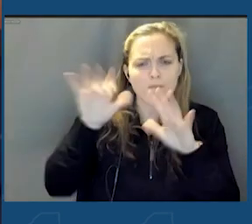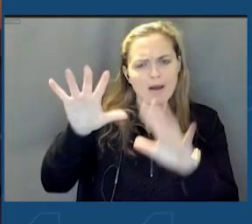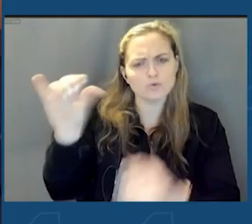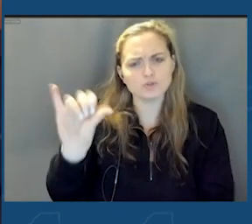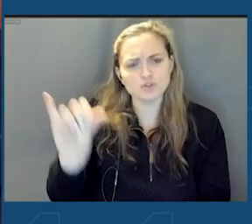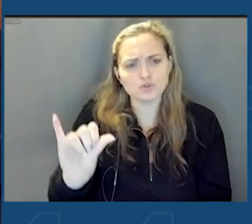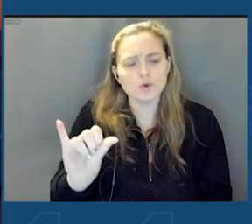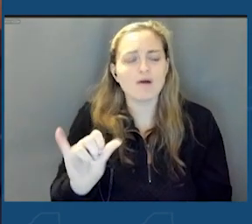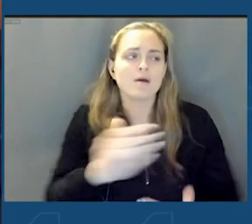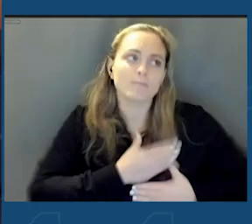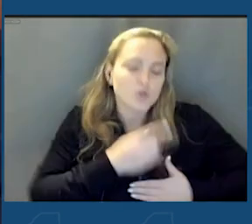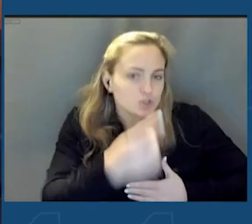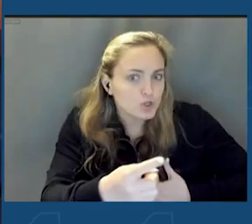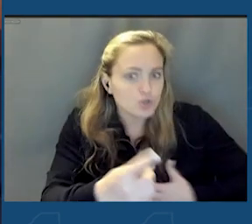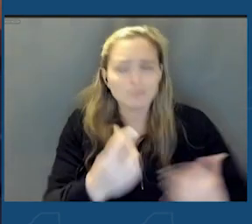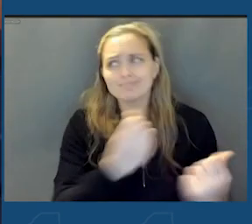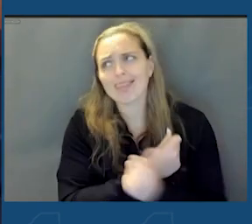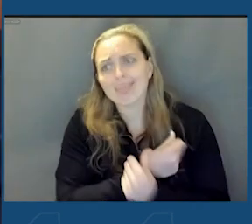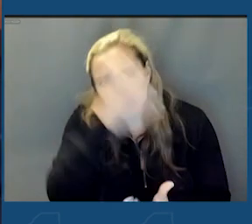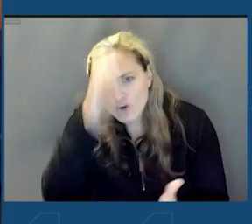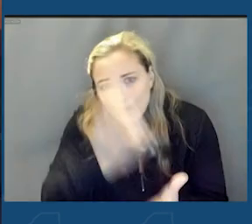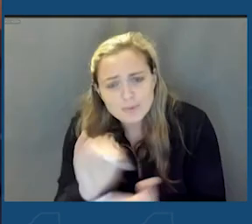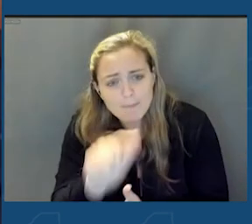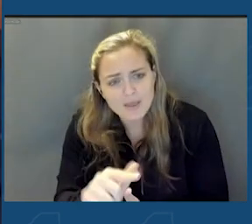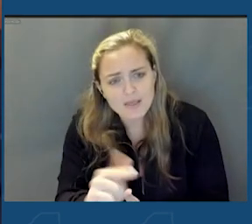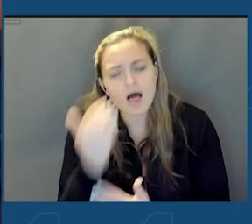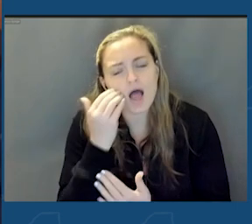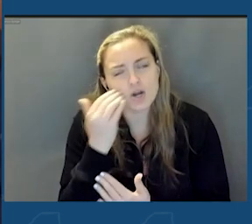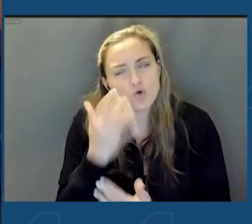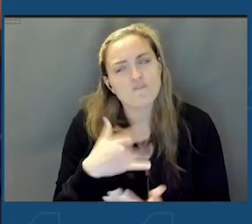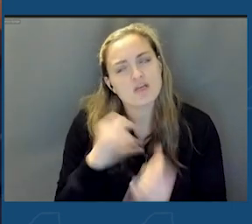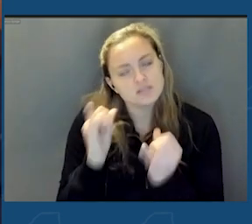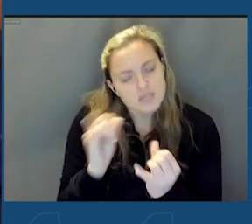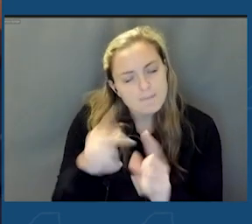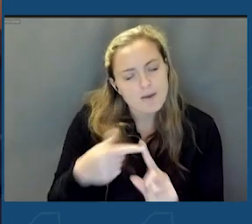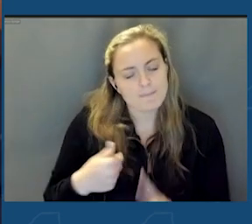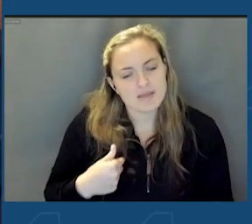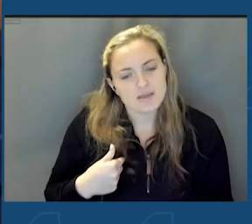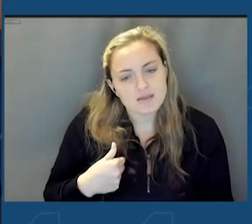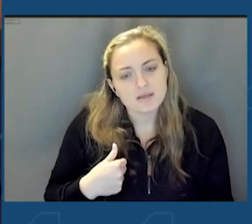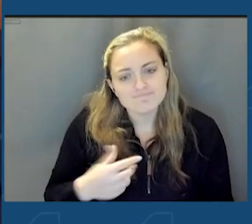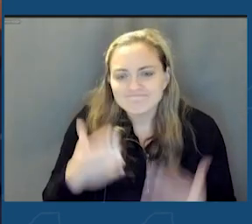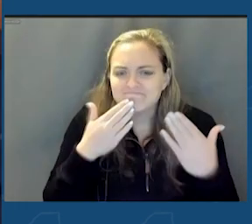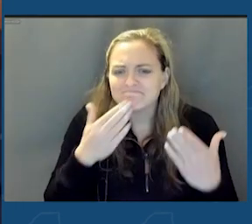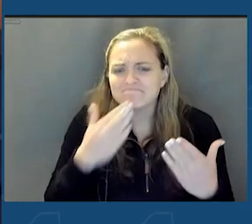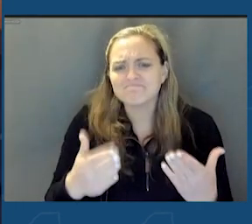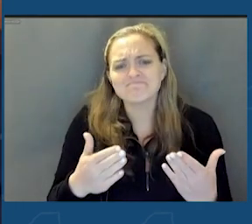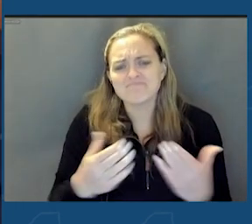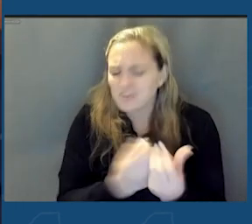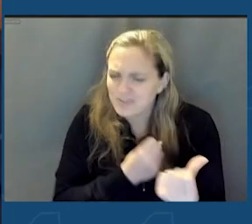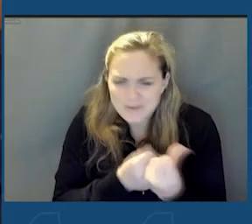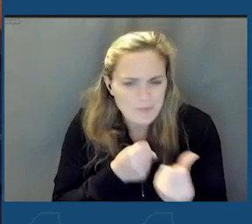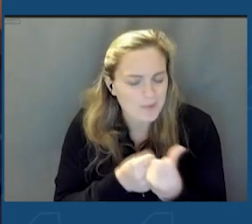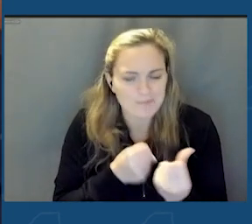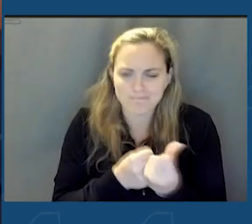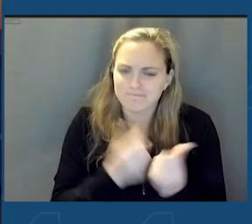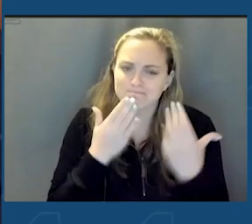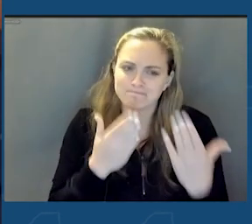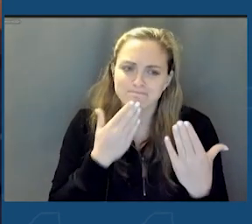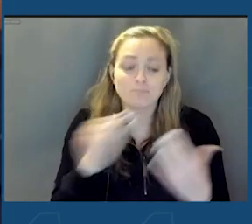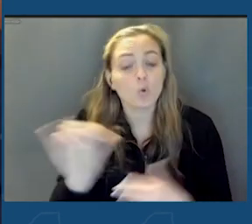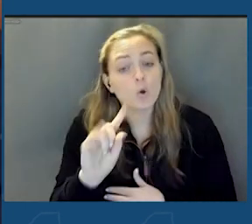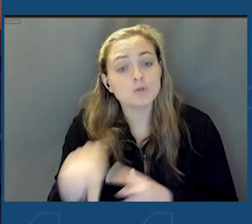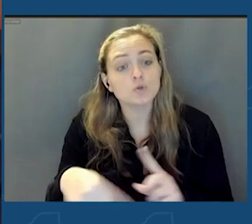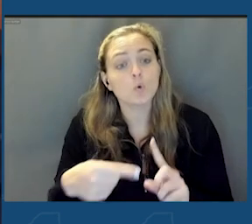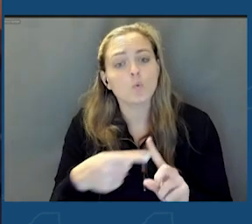Bill. I know he feels the same way about my crazy self, and I just want to thank you for your undying support. And I also want to applaud